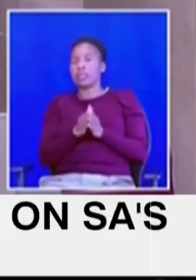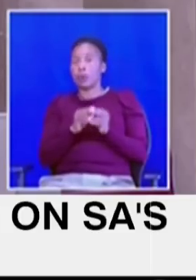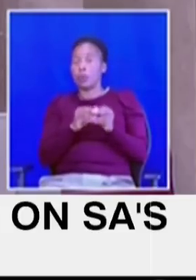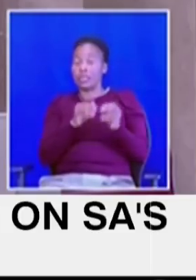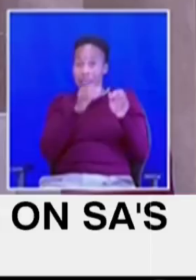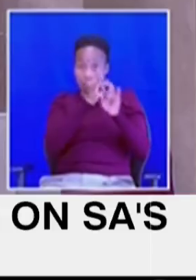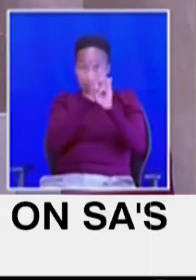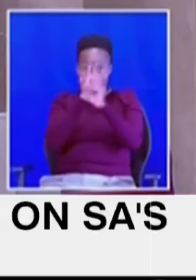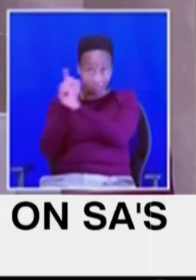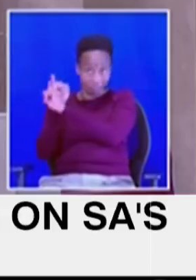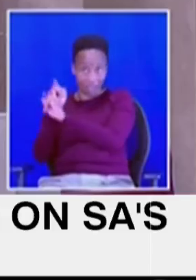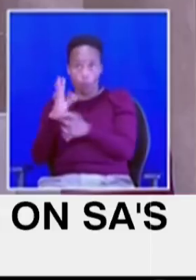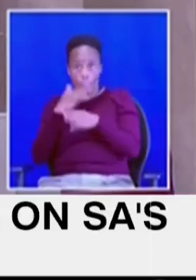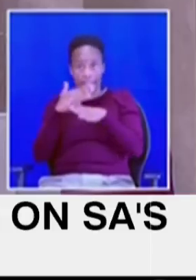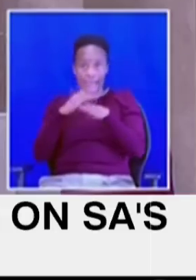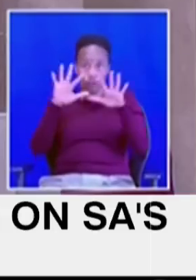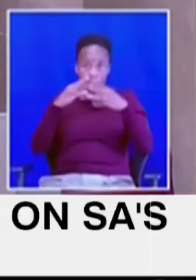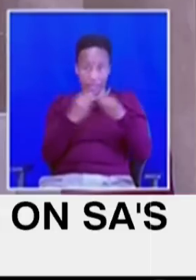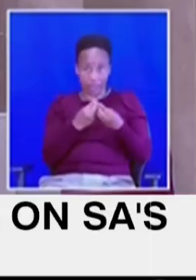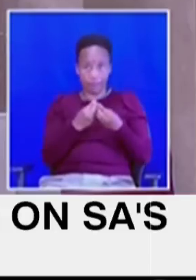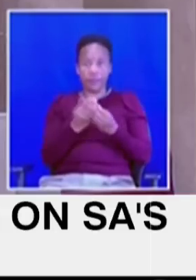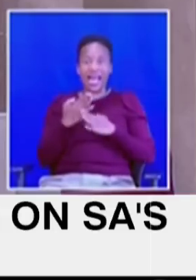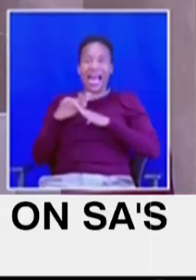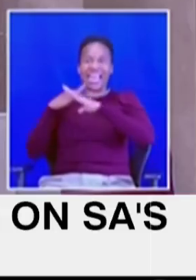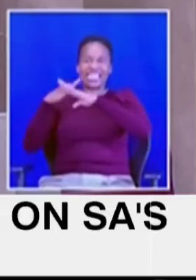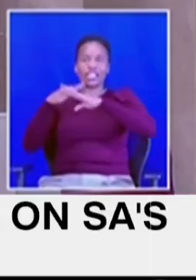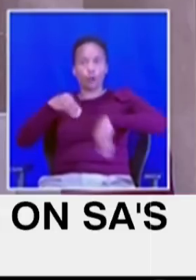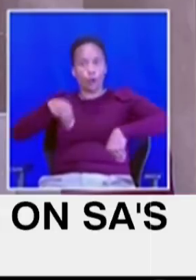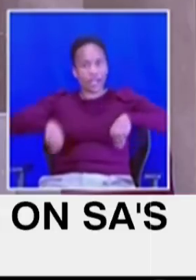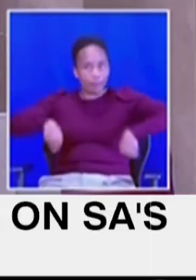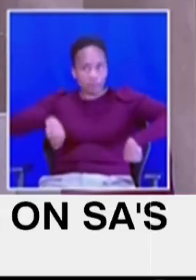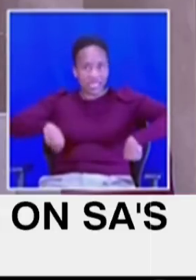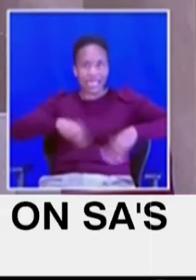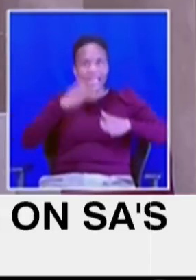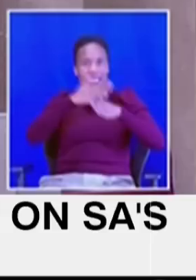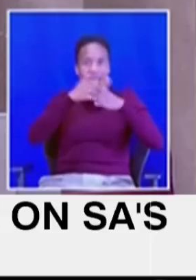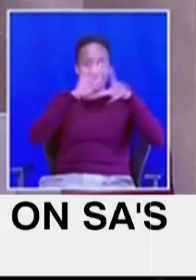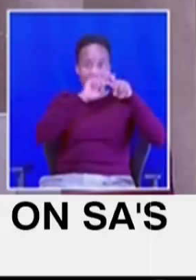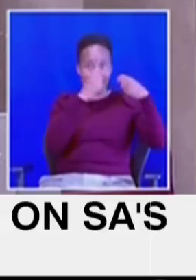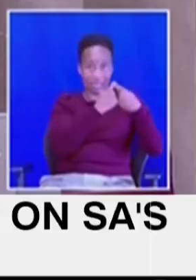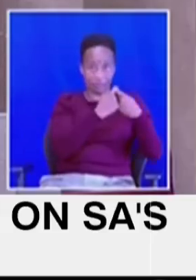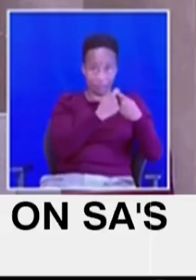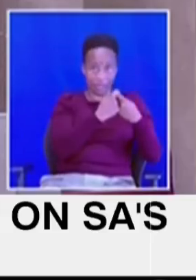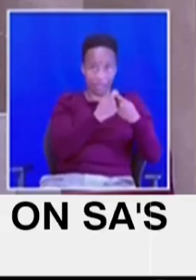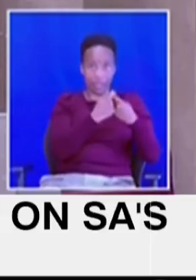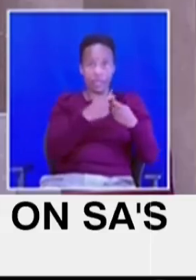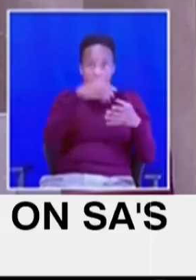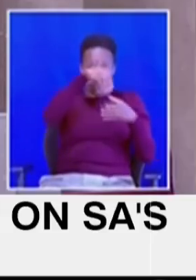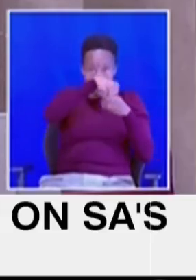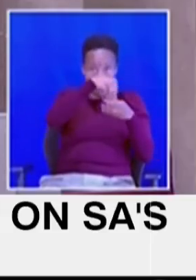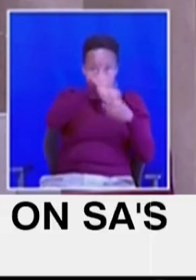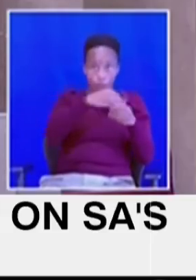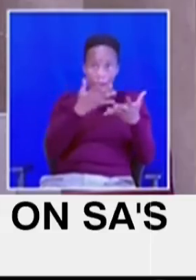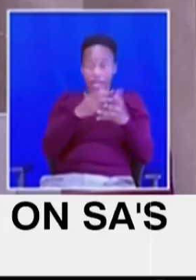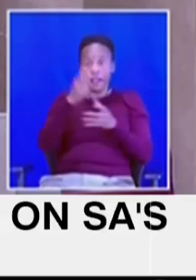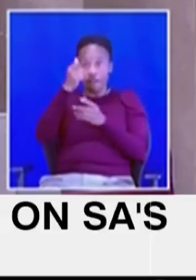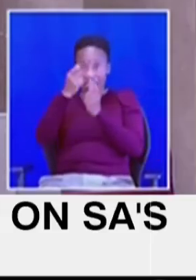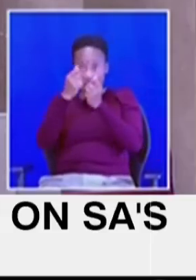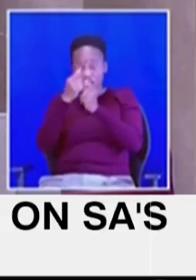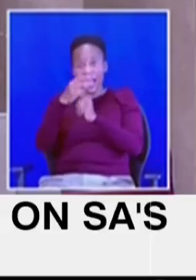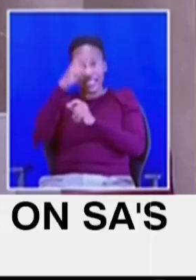the anti-corruption task team is located at the Financial Intelligence Center.